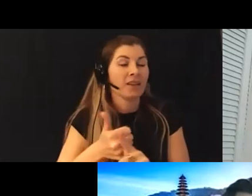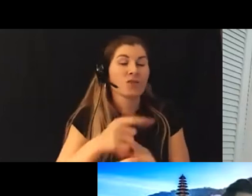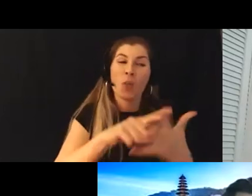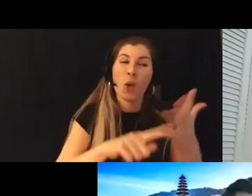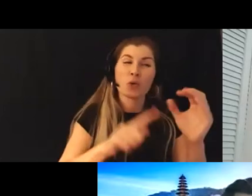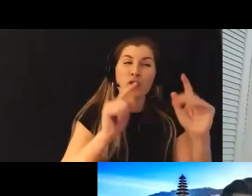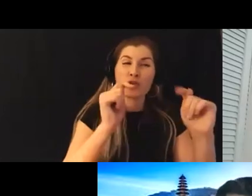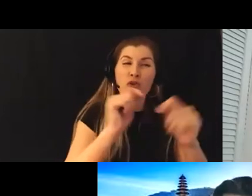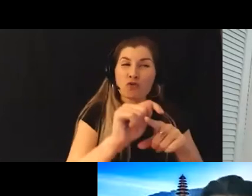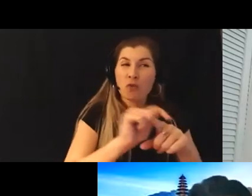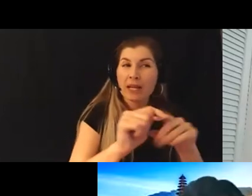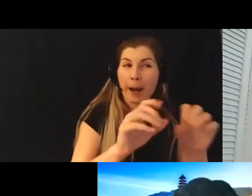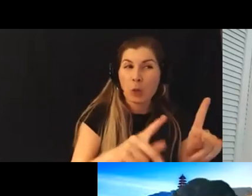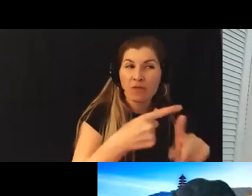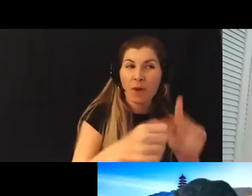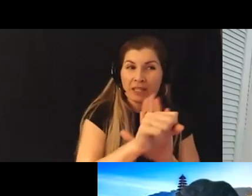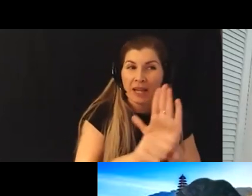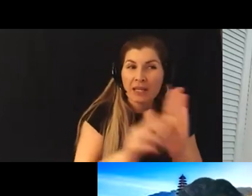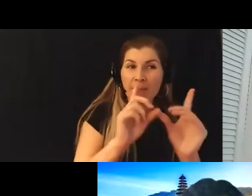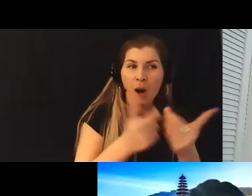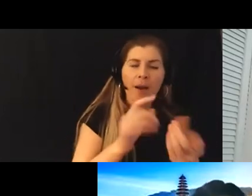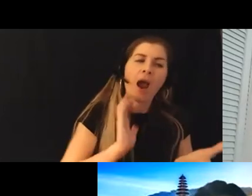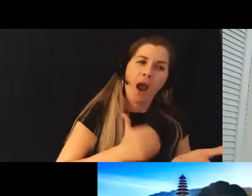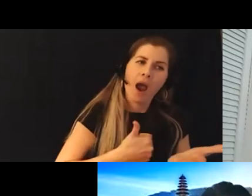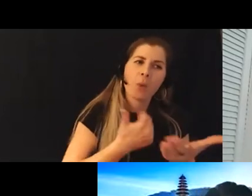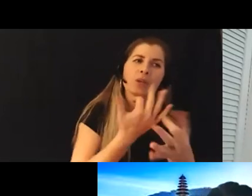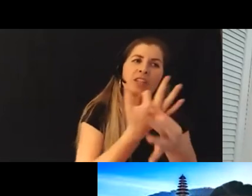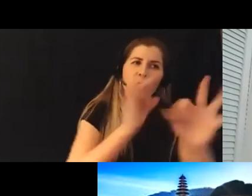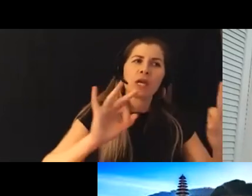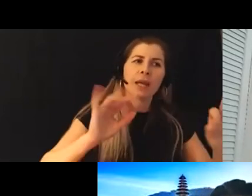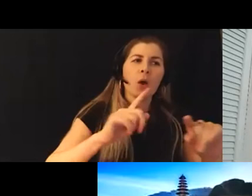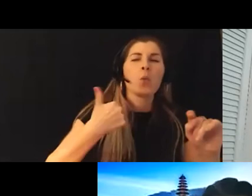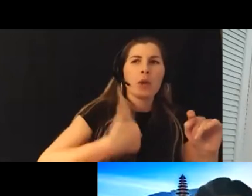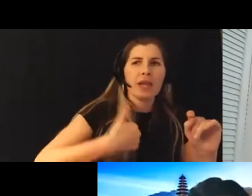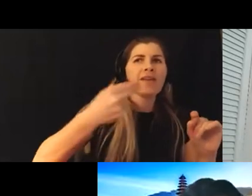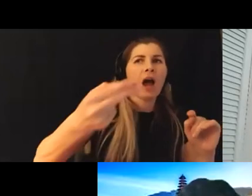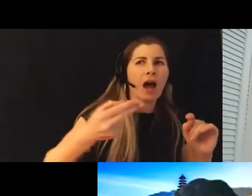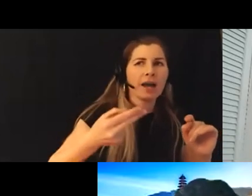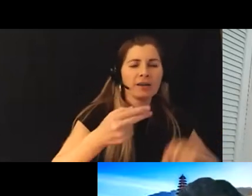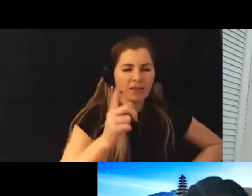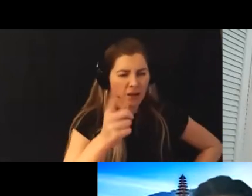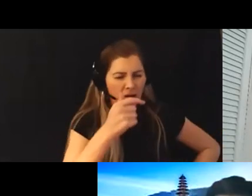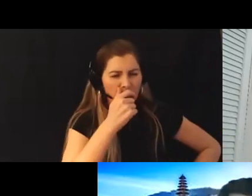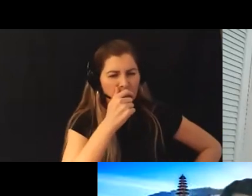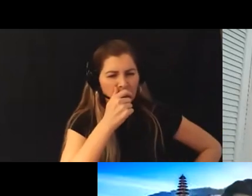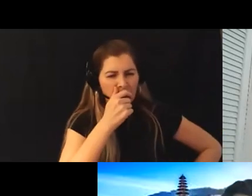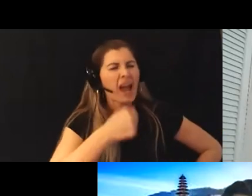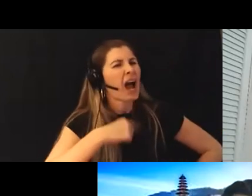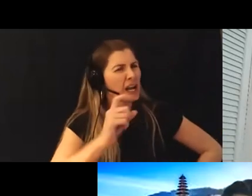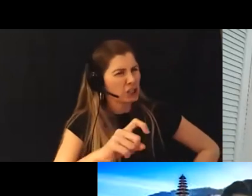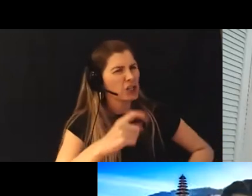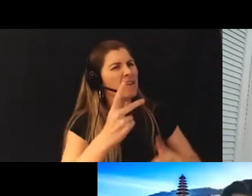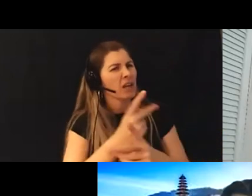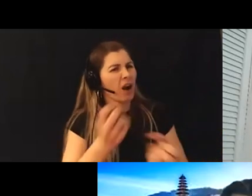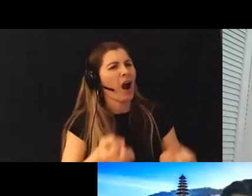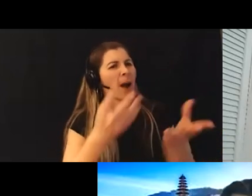the State Department, those are all free. We've hired, you know, since I should have added up how much money we've spent on artist